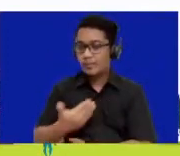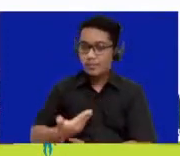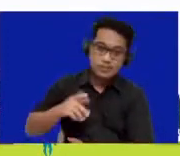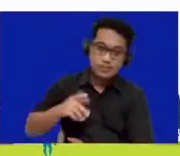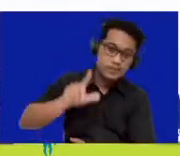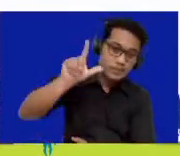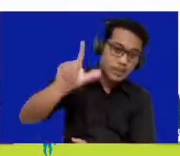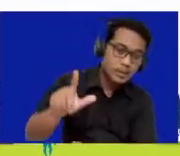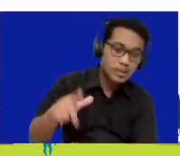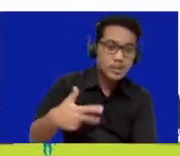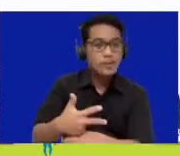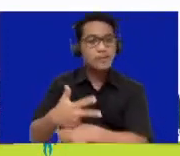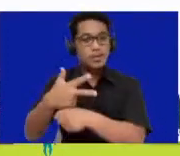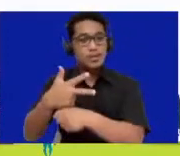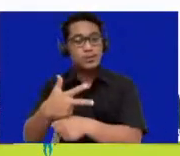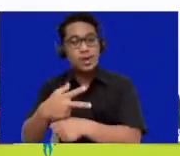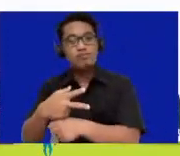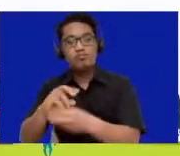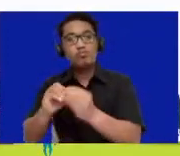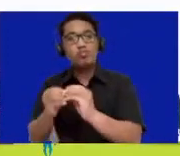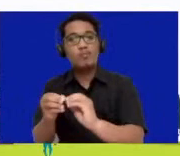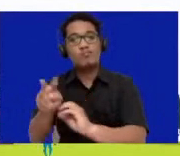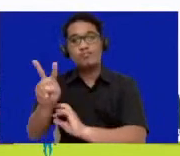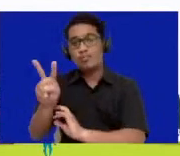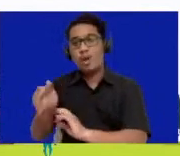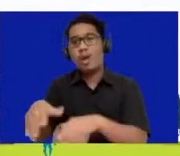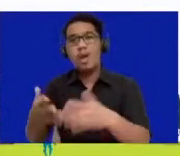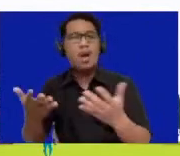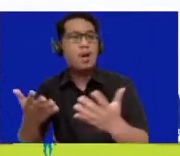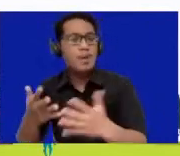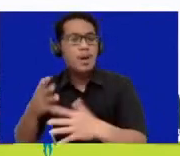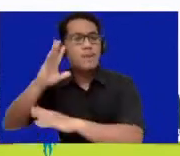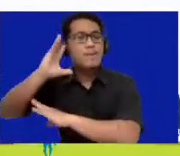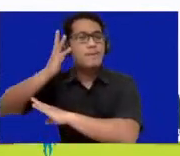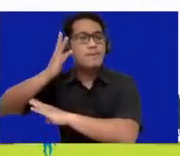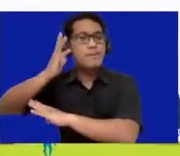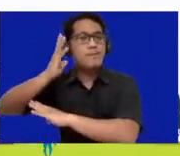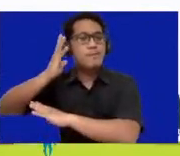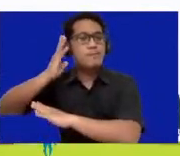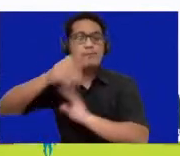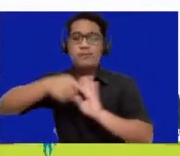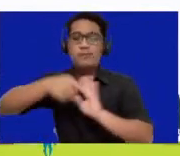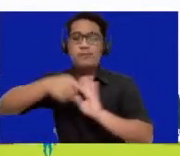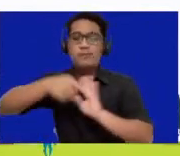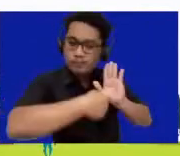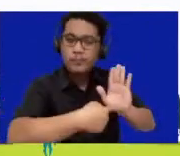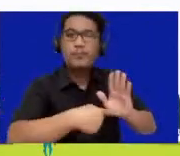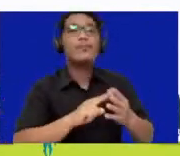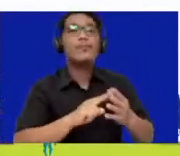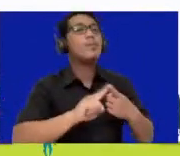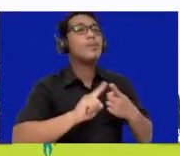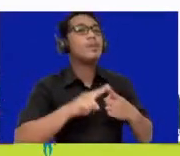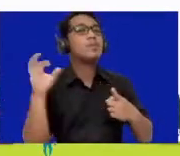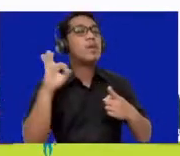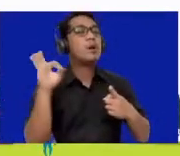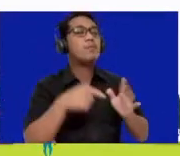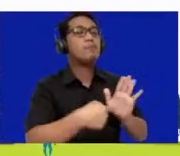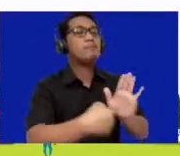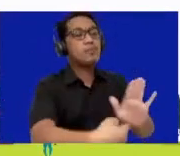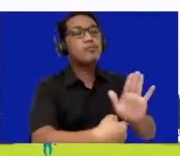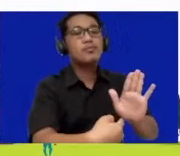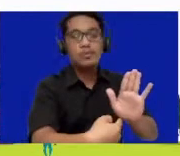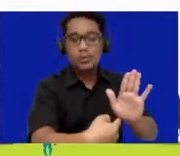yang kedua, apa sih peran yang sudah dibuktikan oleh teman-teman Tagana Indonesia dalam upaya